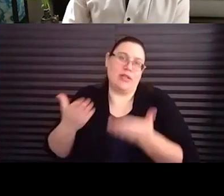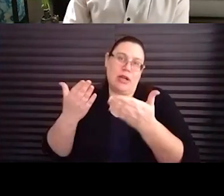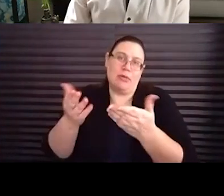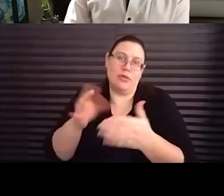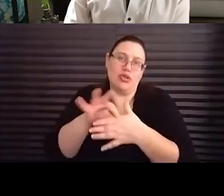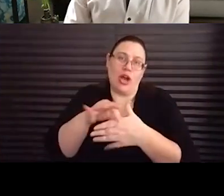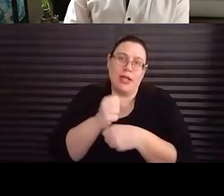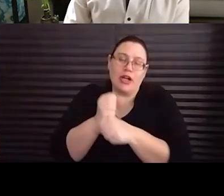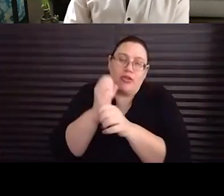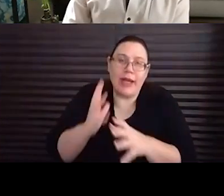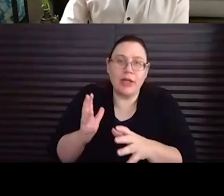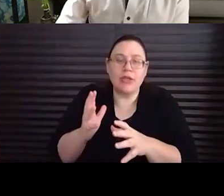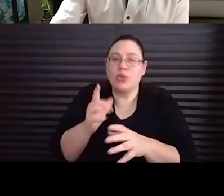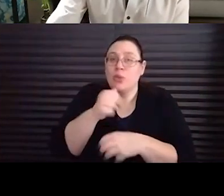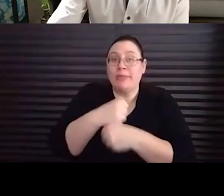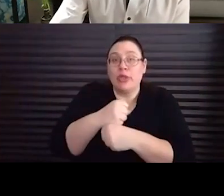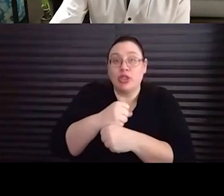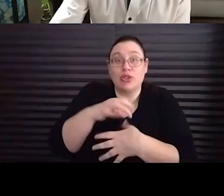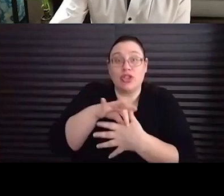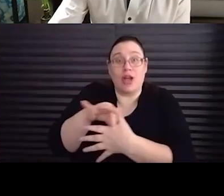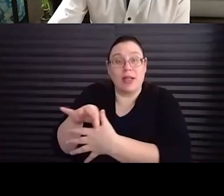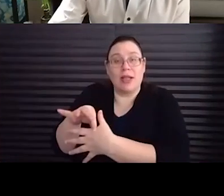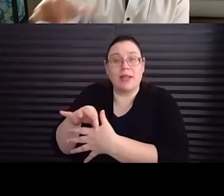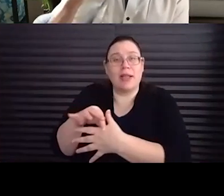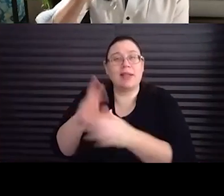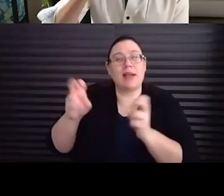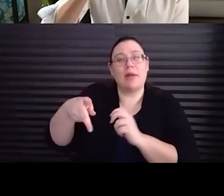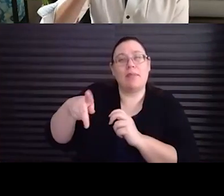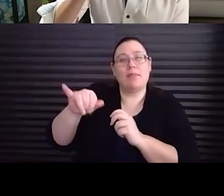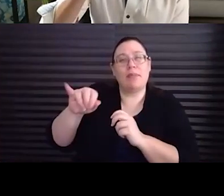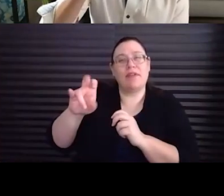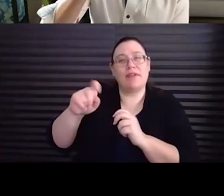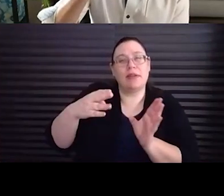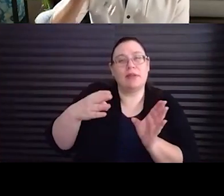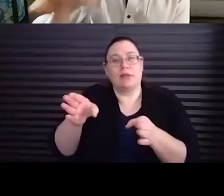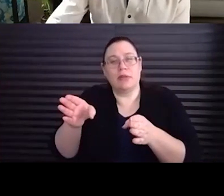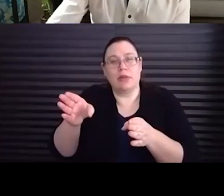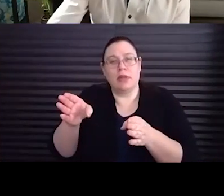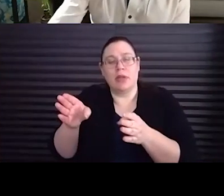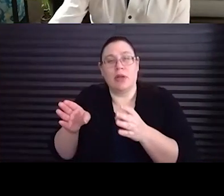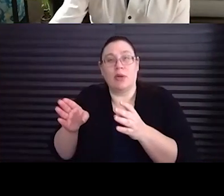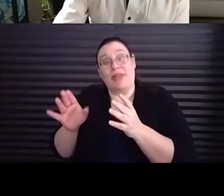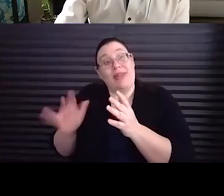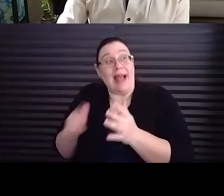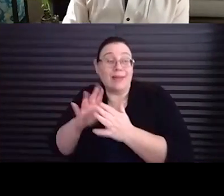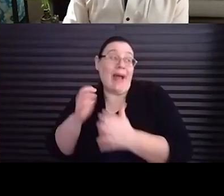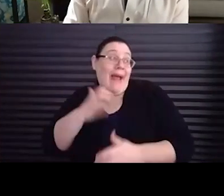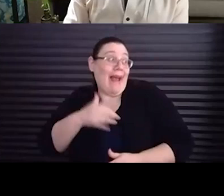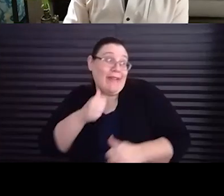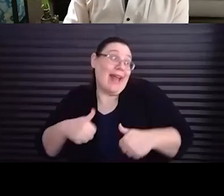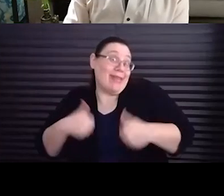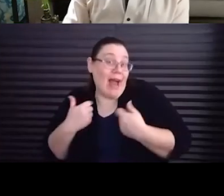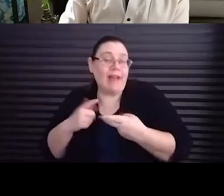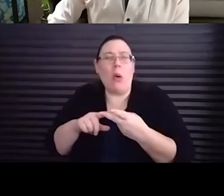sort of have produced content. It's a pivot mode where you go into saying this is sort of the day in the life or behind the scenes, or